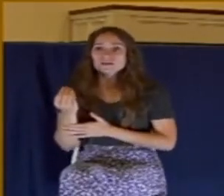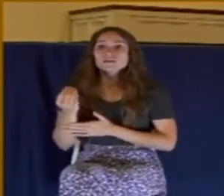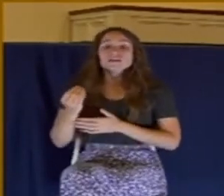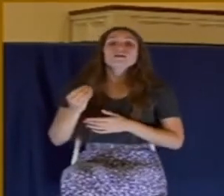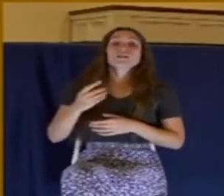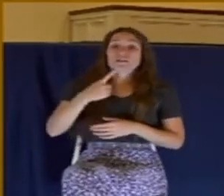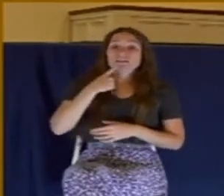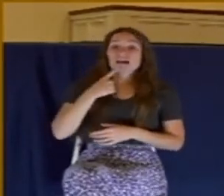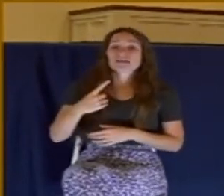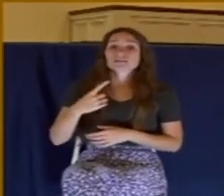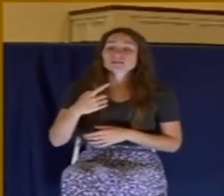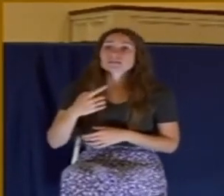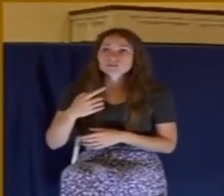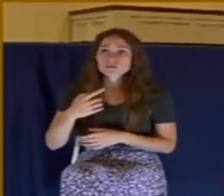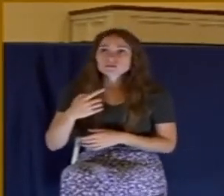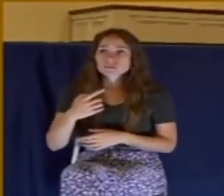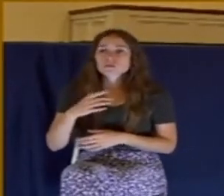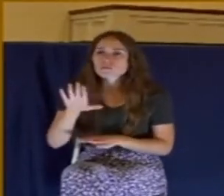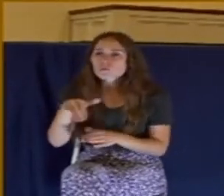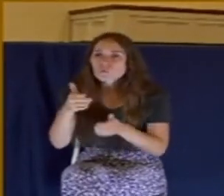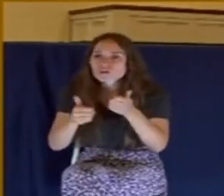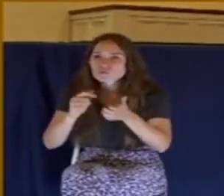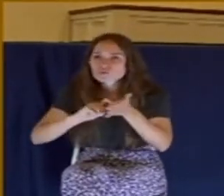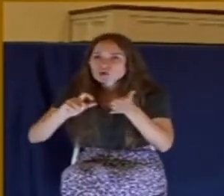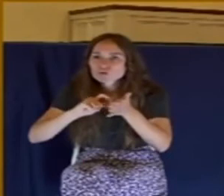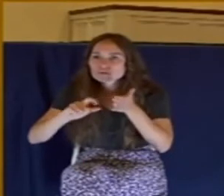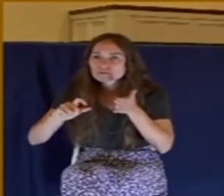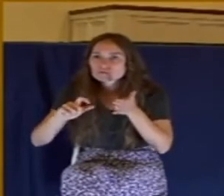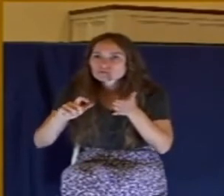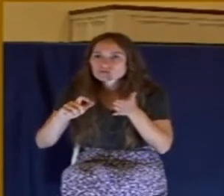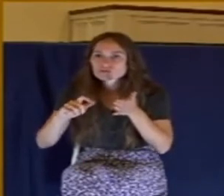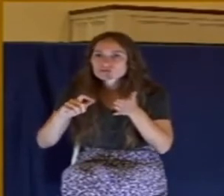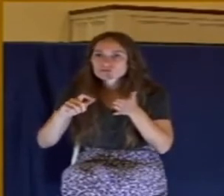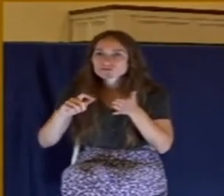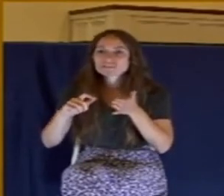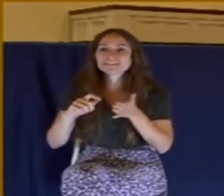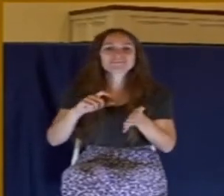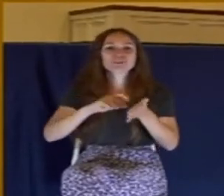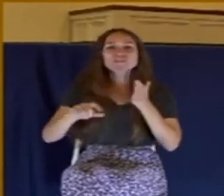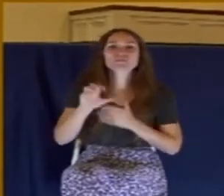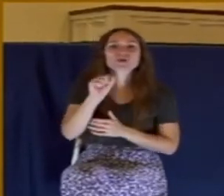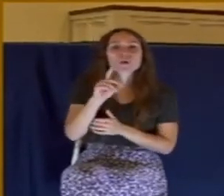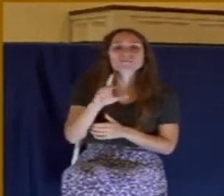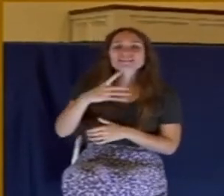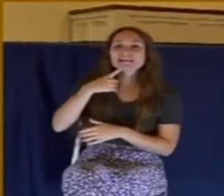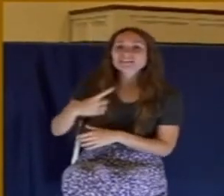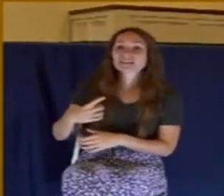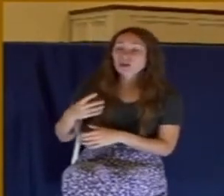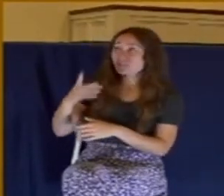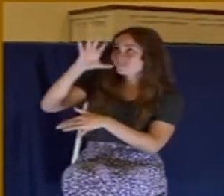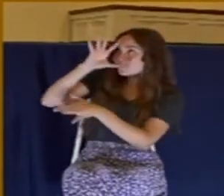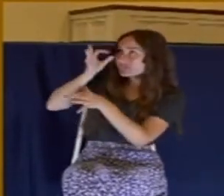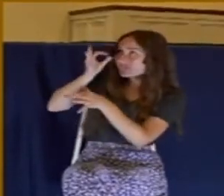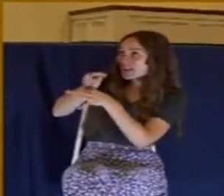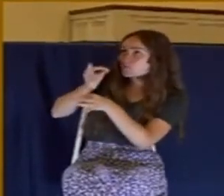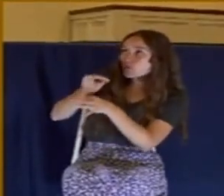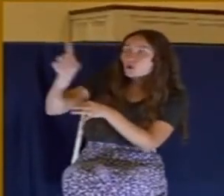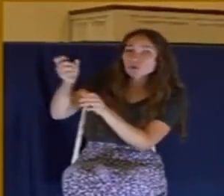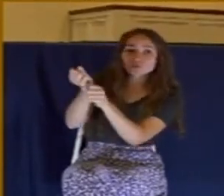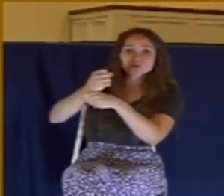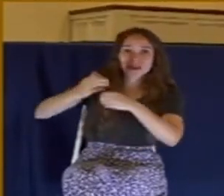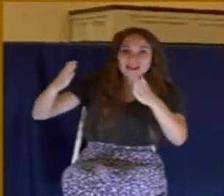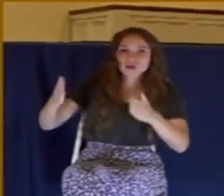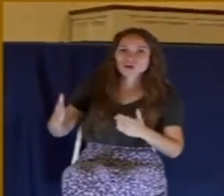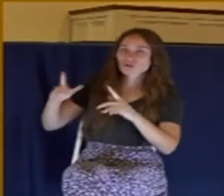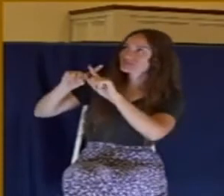to him and well-doing as unto a faithful creator. God says, just entrust. Entrust it. The